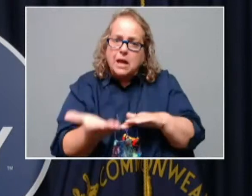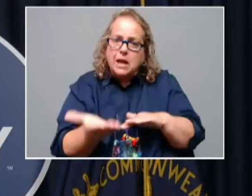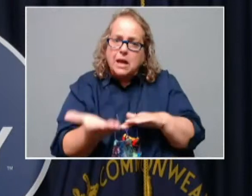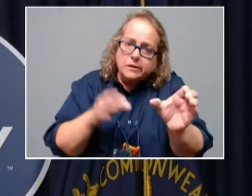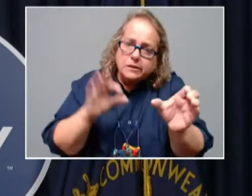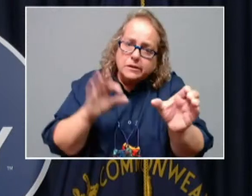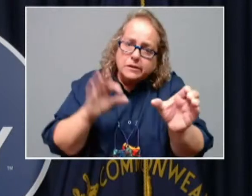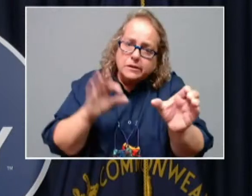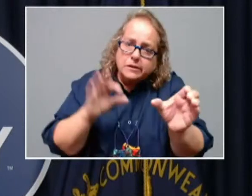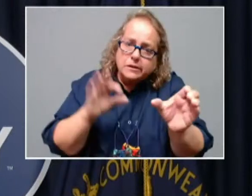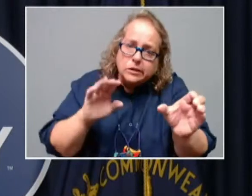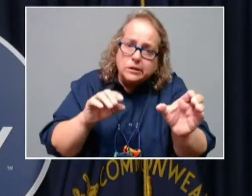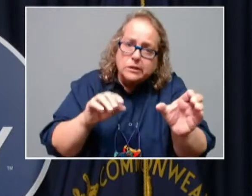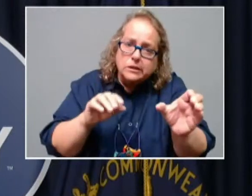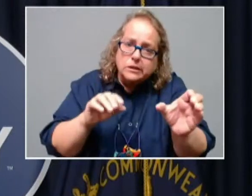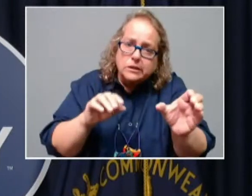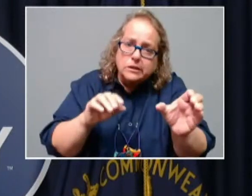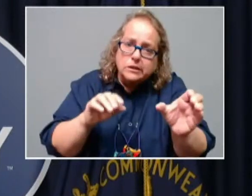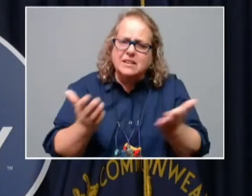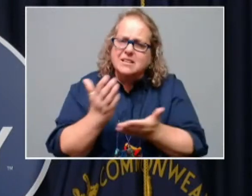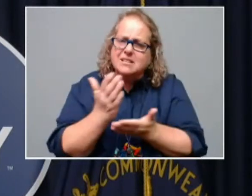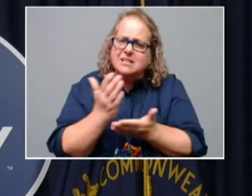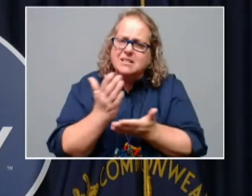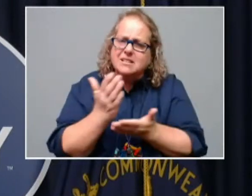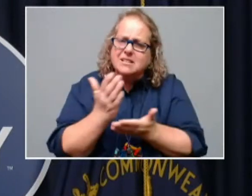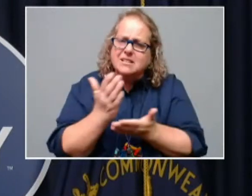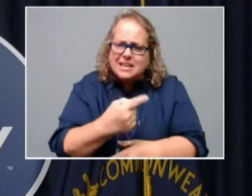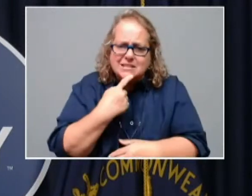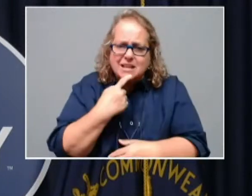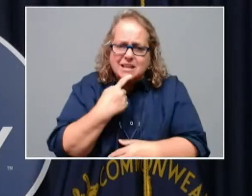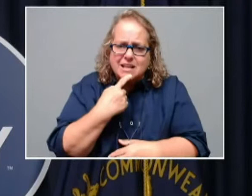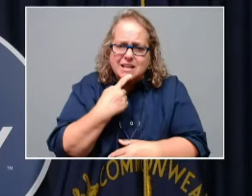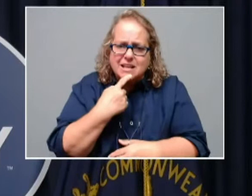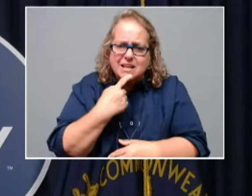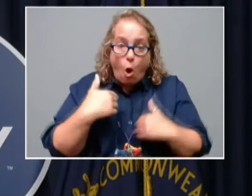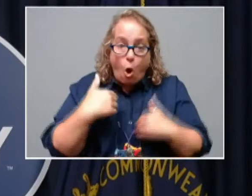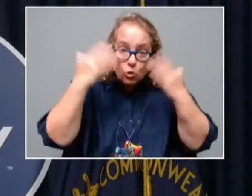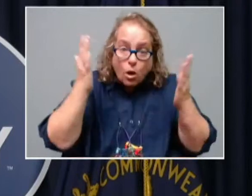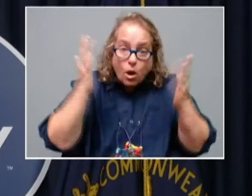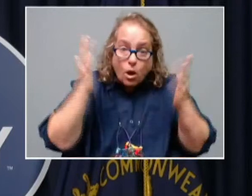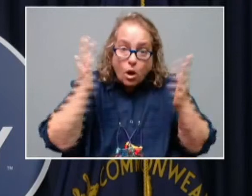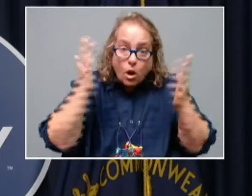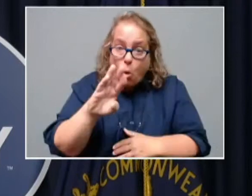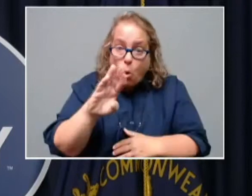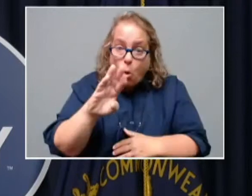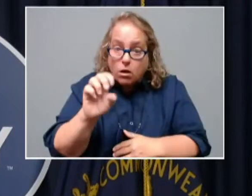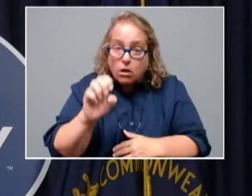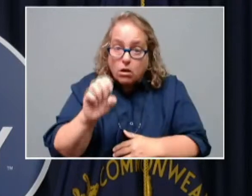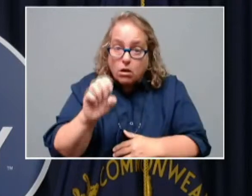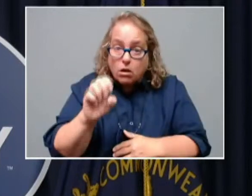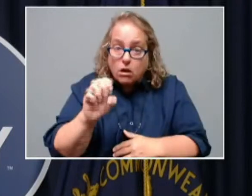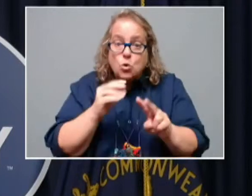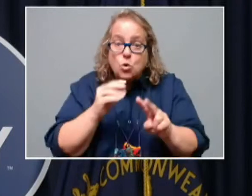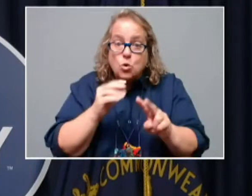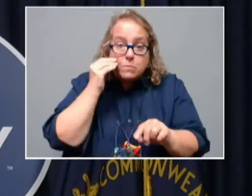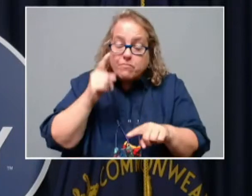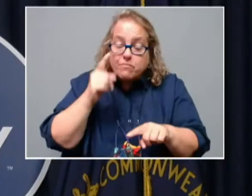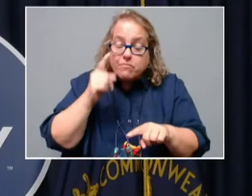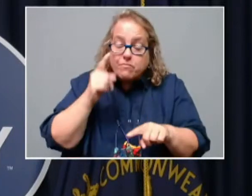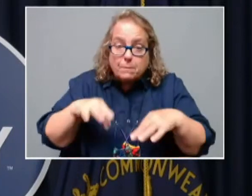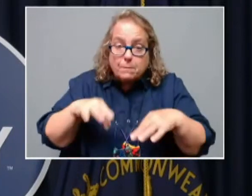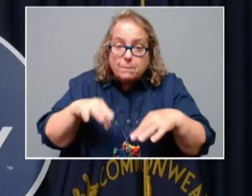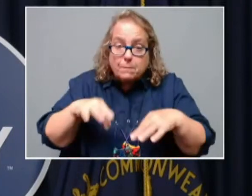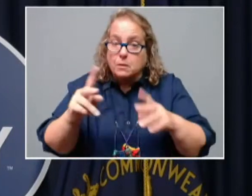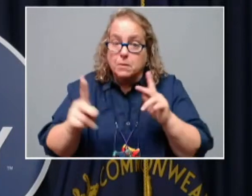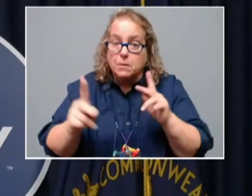some of the things he said, they've overwhelmed their morgue. Funeral homes can't pick the people who've